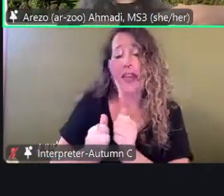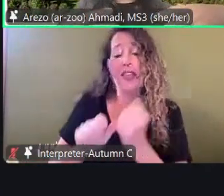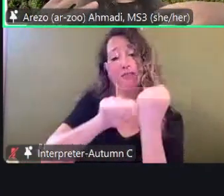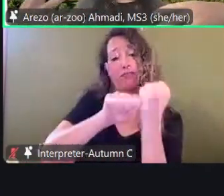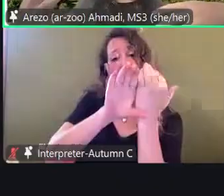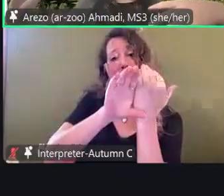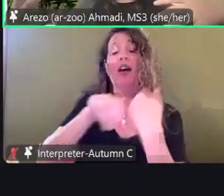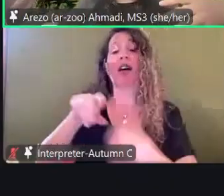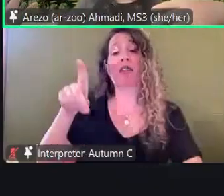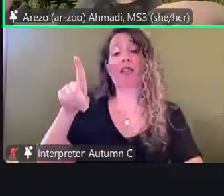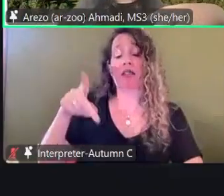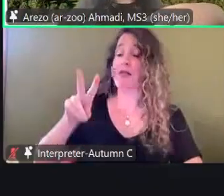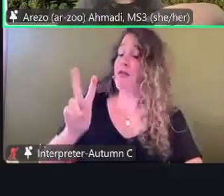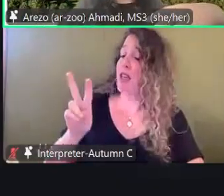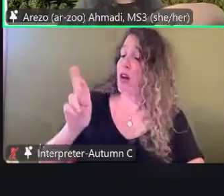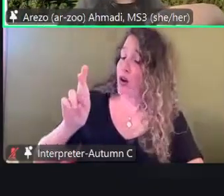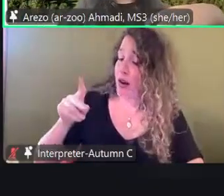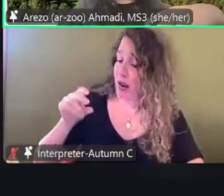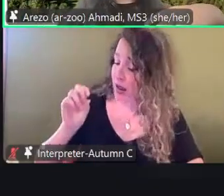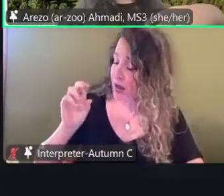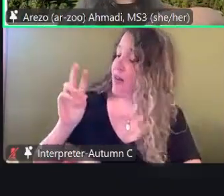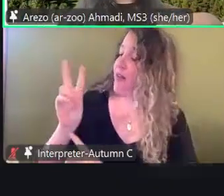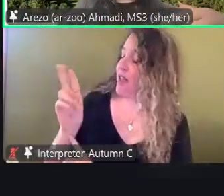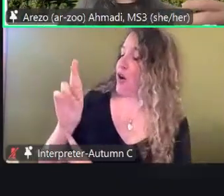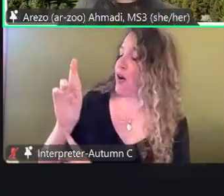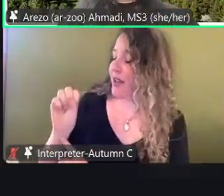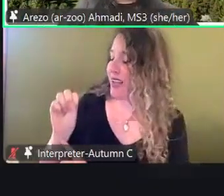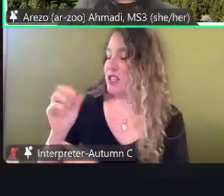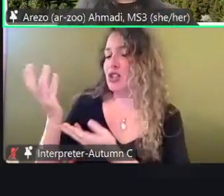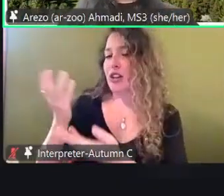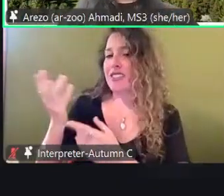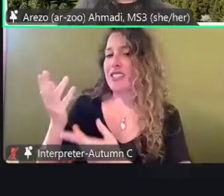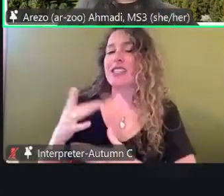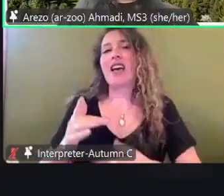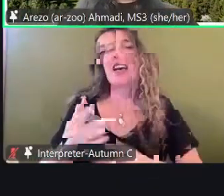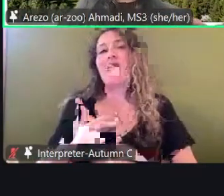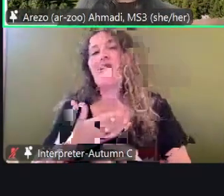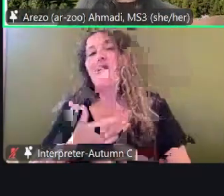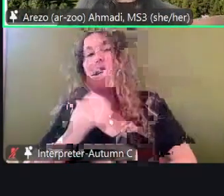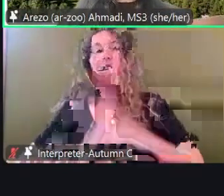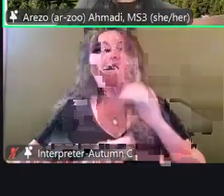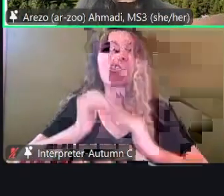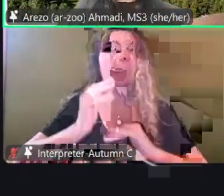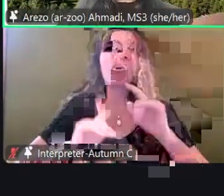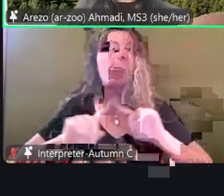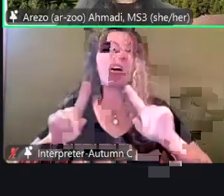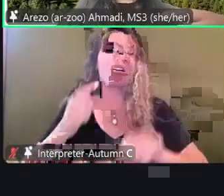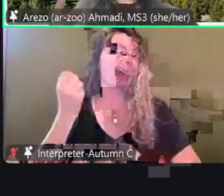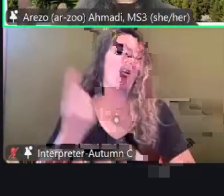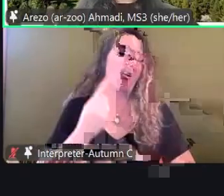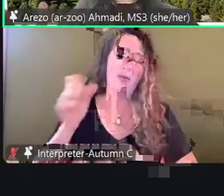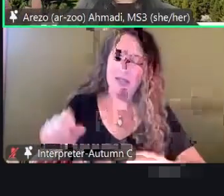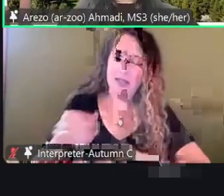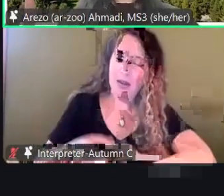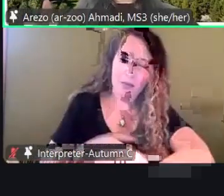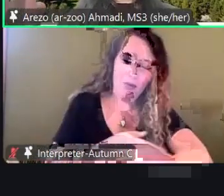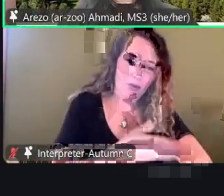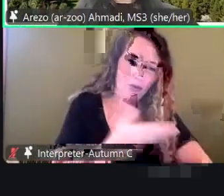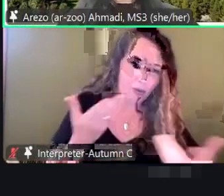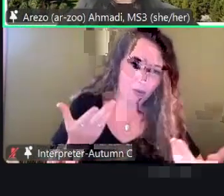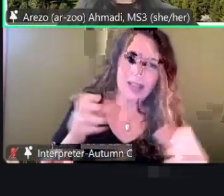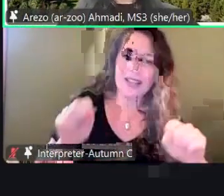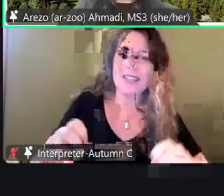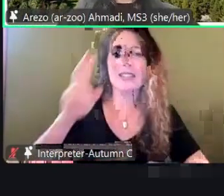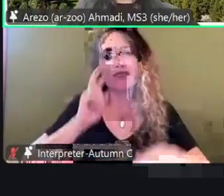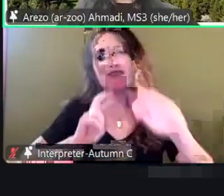services, and students felt somewhat comfortable with using those services, but there is room for improvement, of course, and this is where we could see